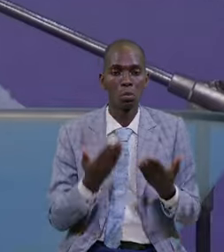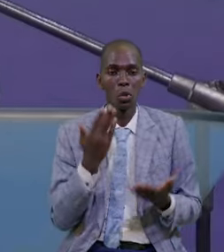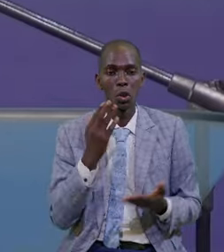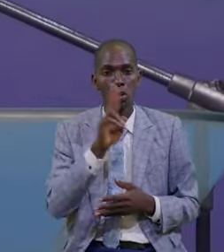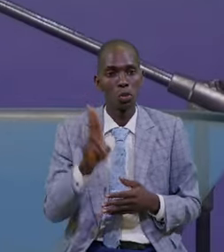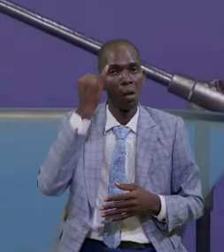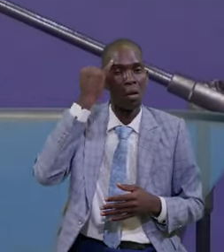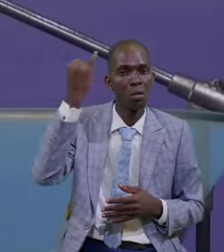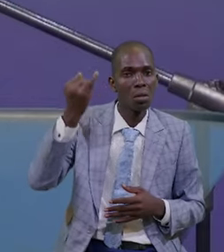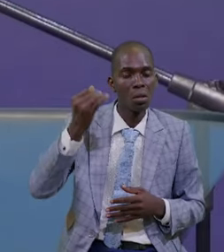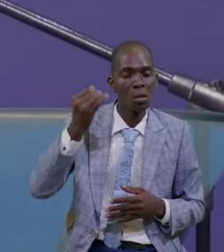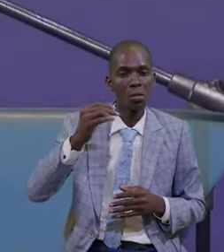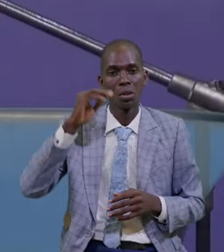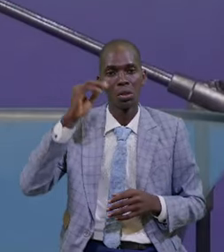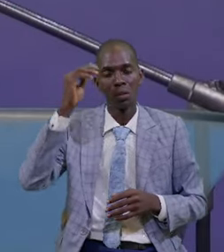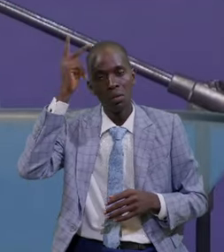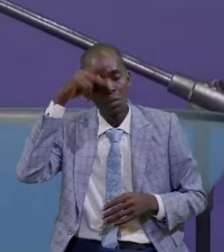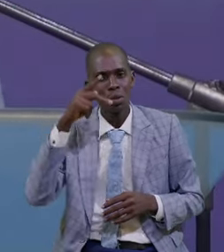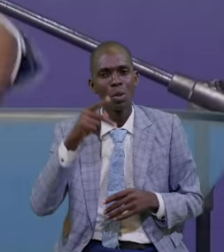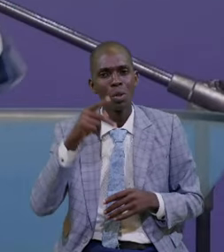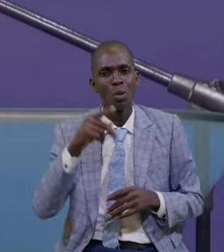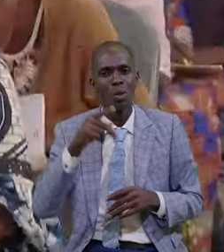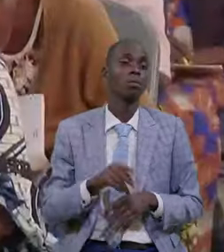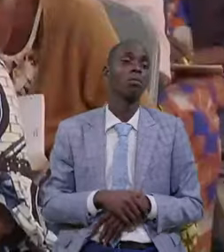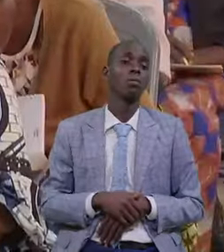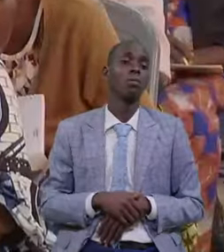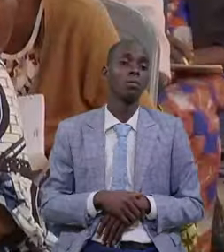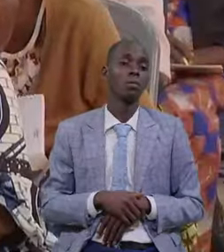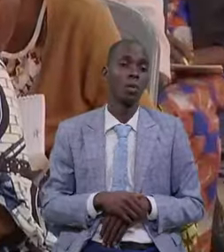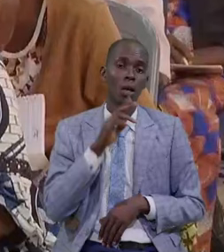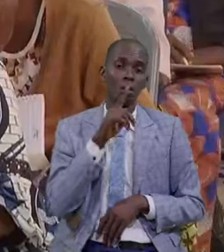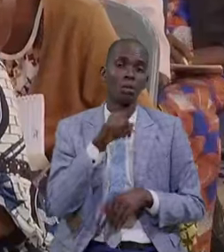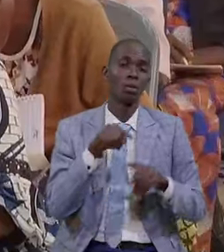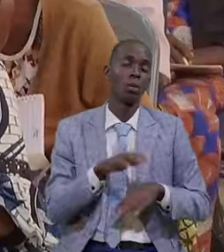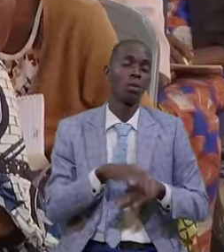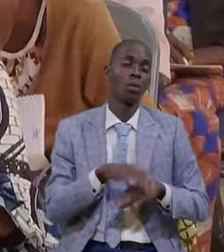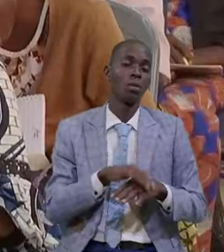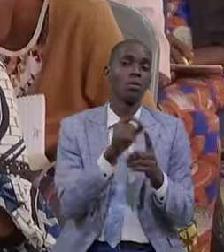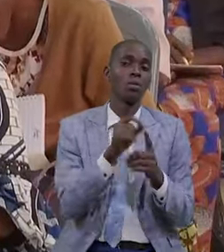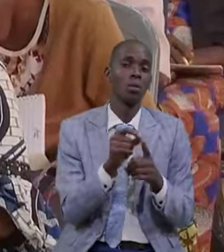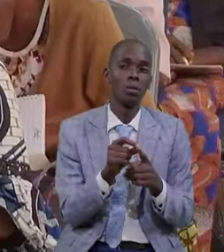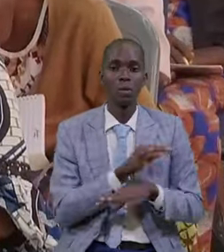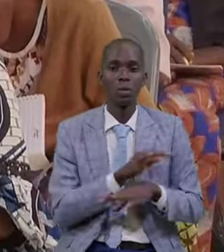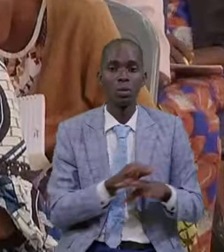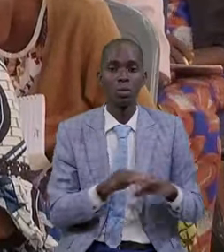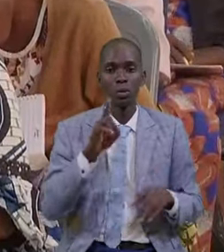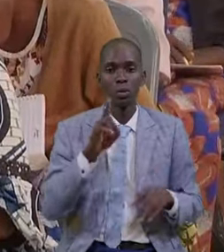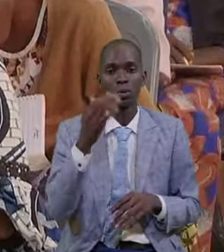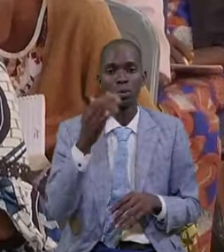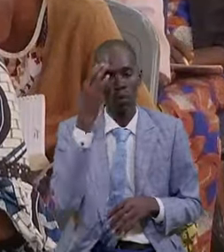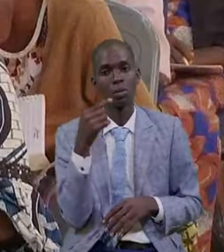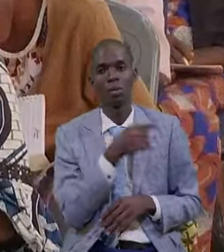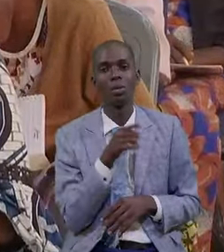people will tell you, are you depending on that? Don't you know him? He always talks like